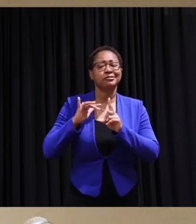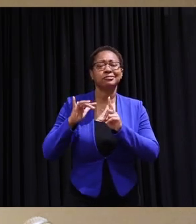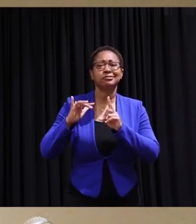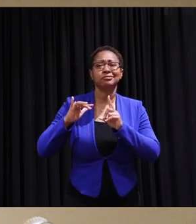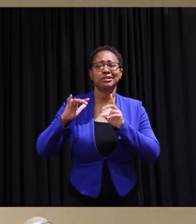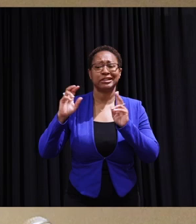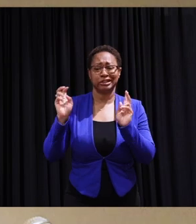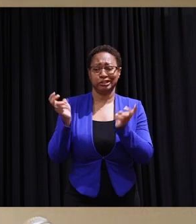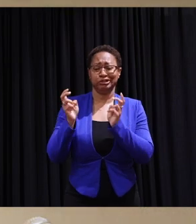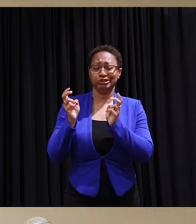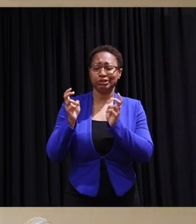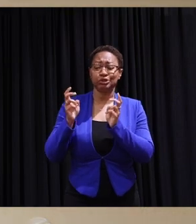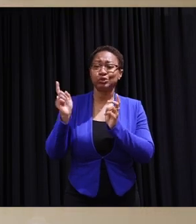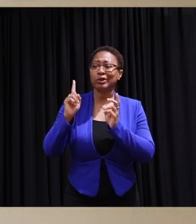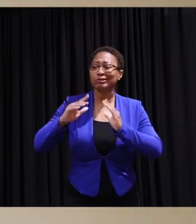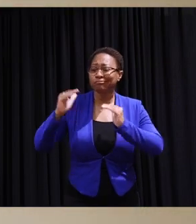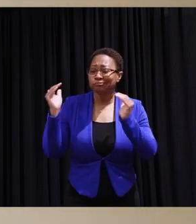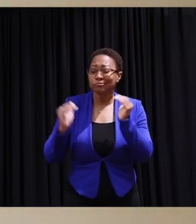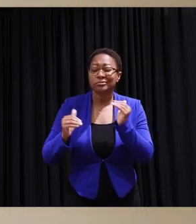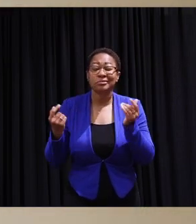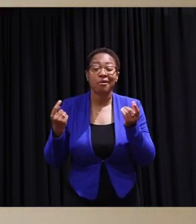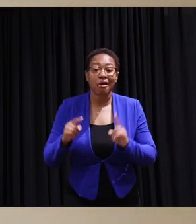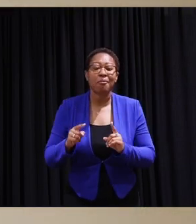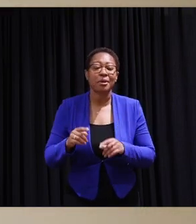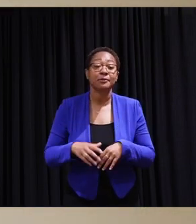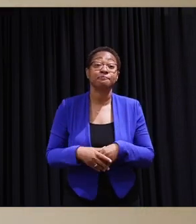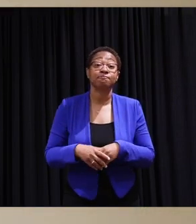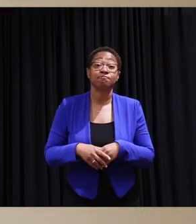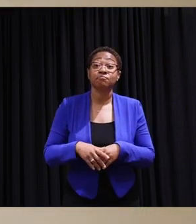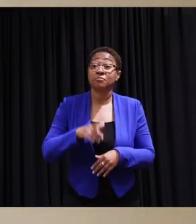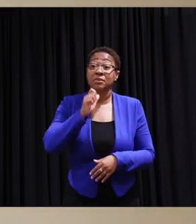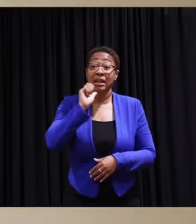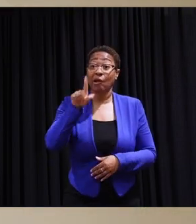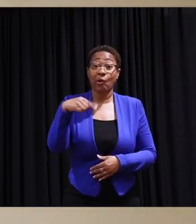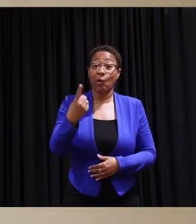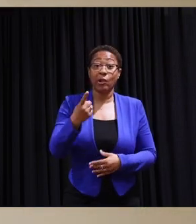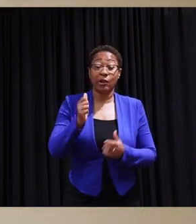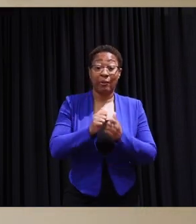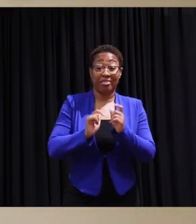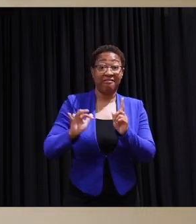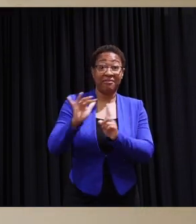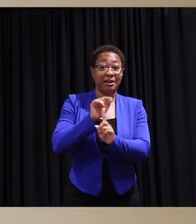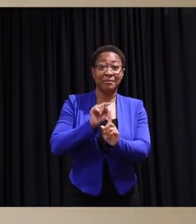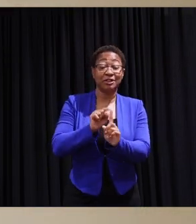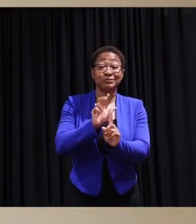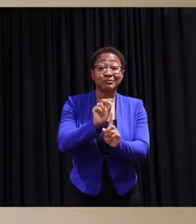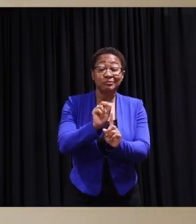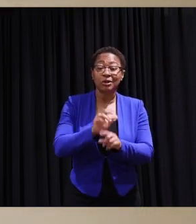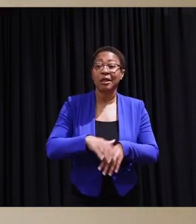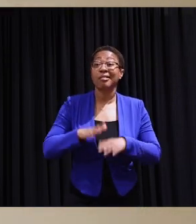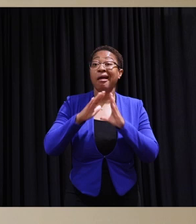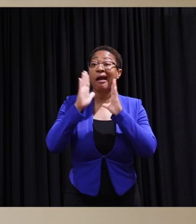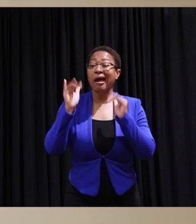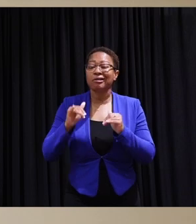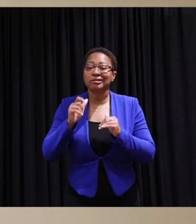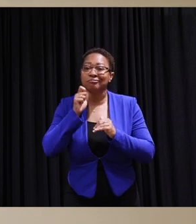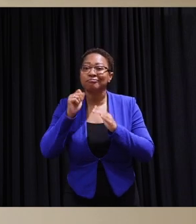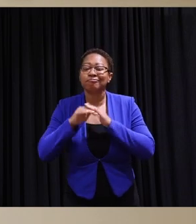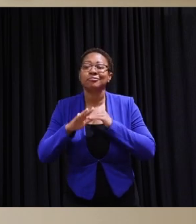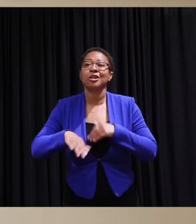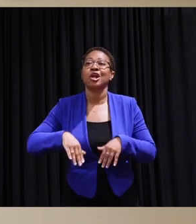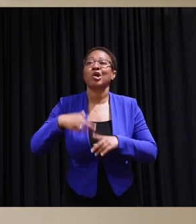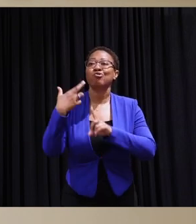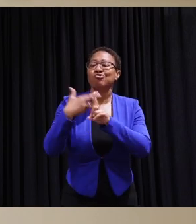injustice in certain communities doesn't just end with the environment and their housing prices and the